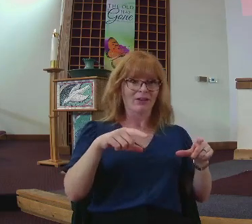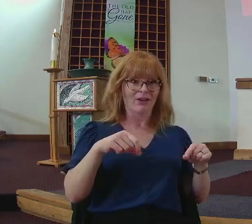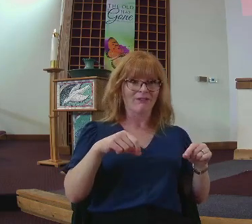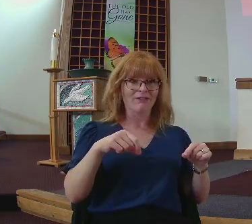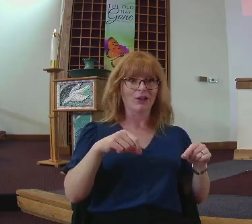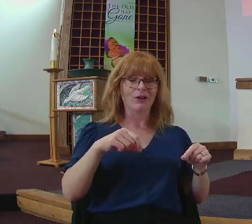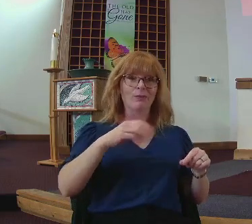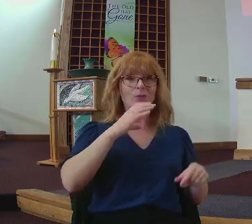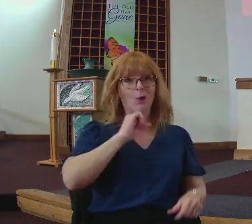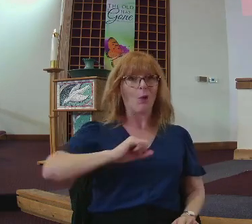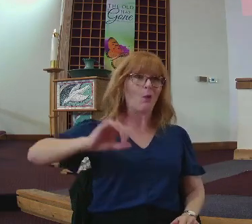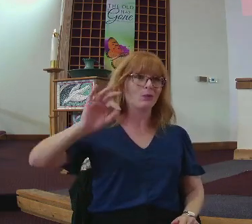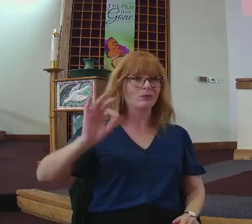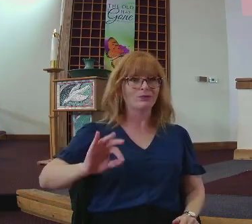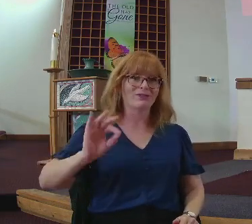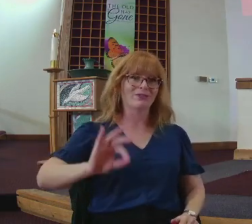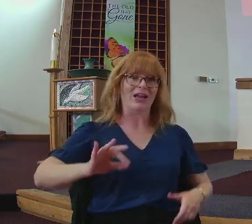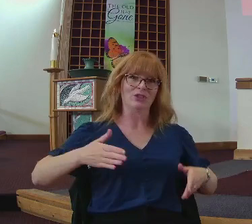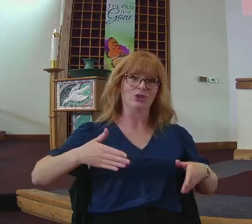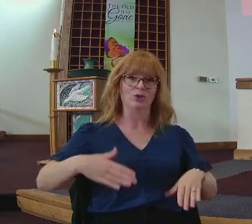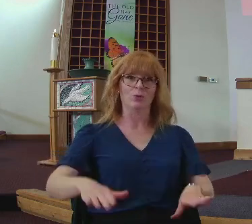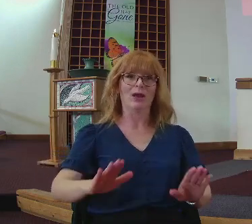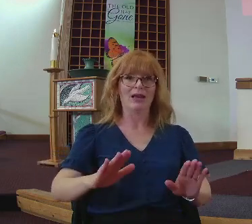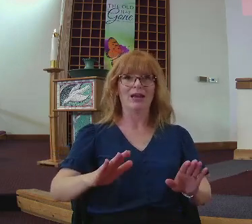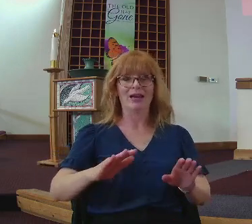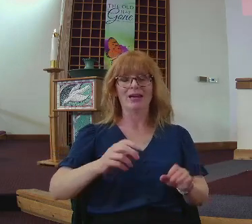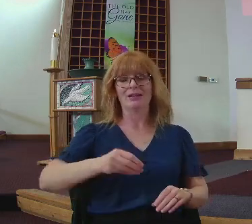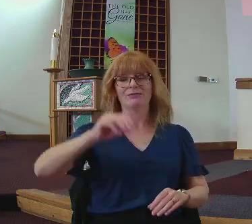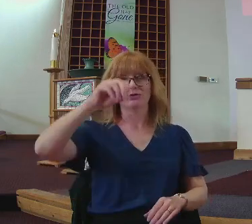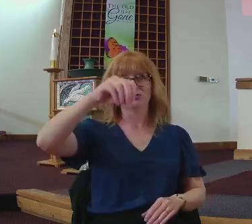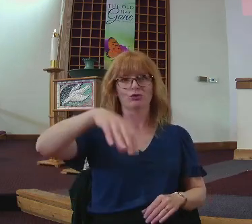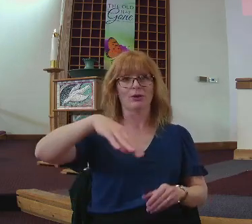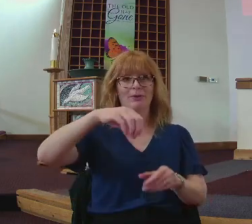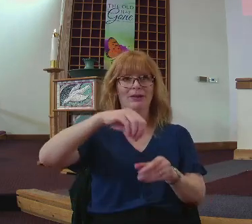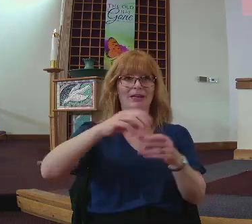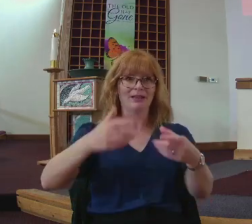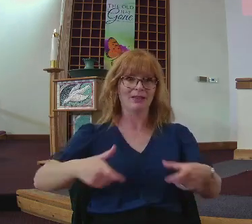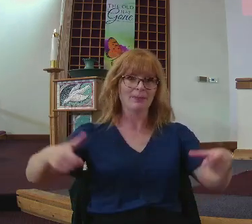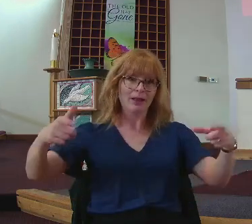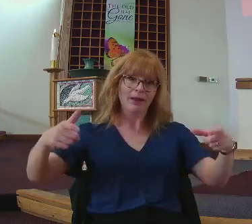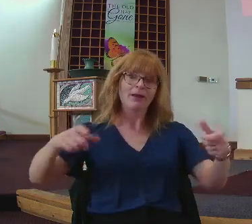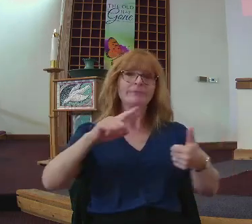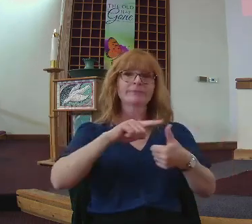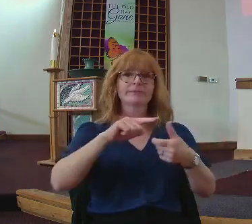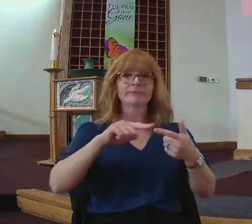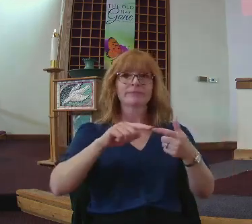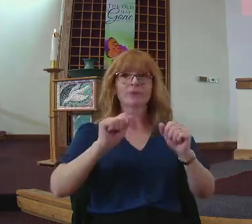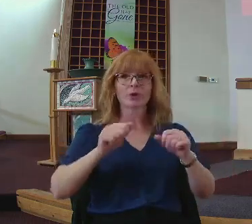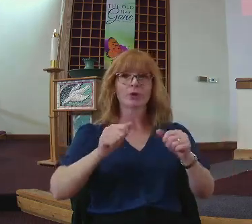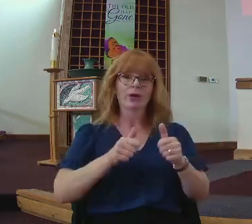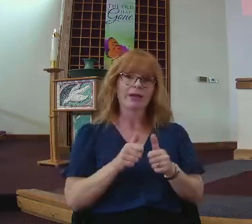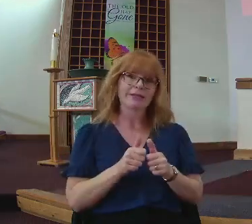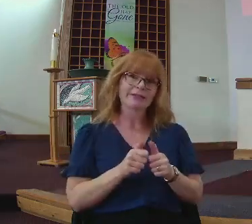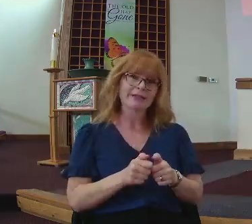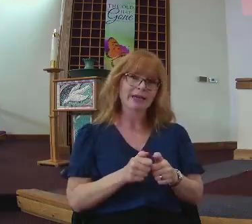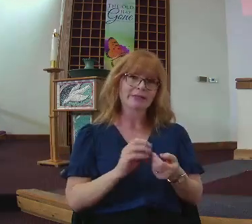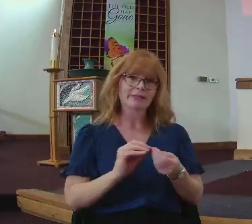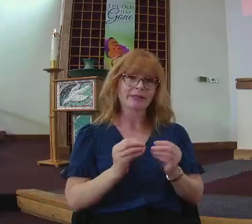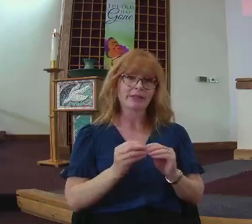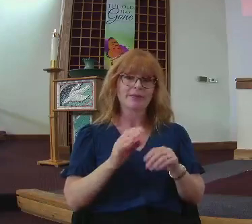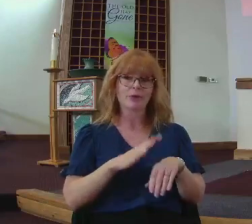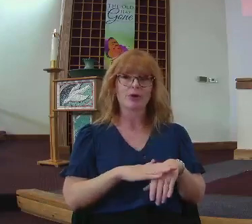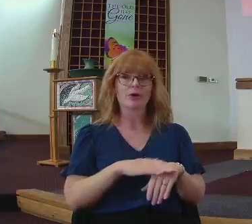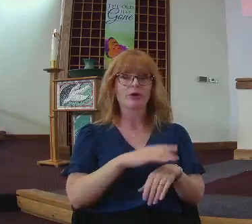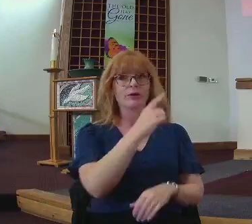and do it the good old-fashioned way of putting something in the plate as it passes by. or you can text the number on our screen